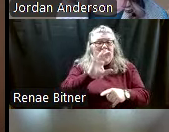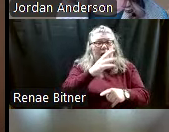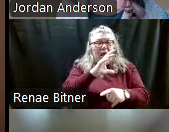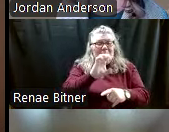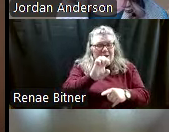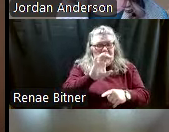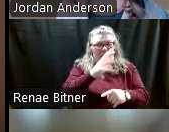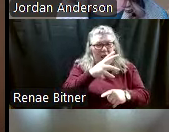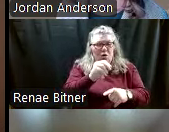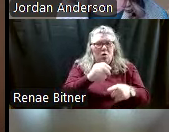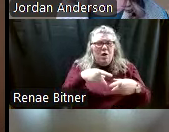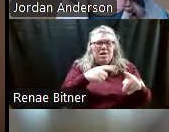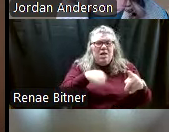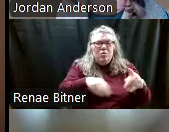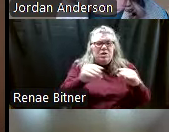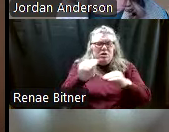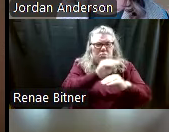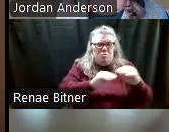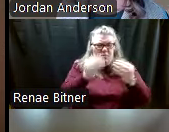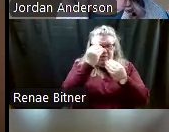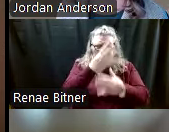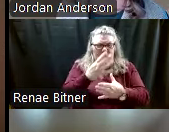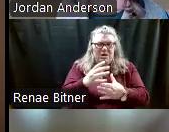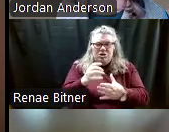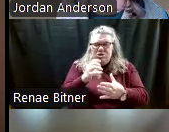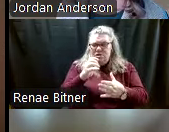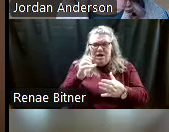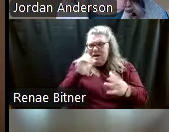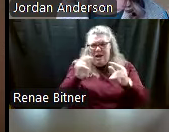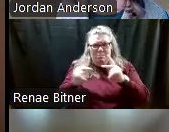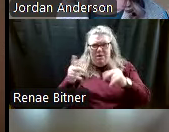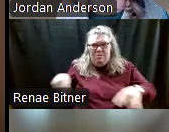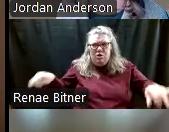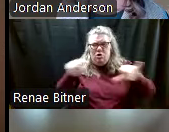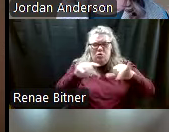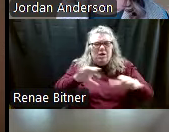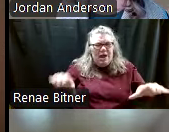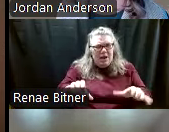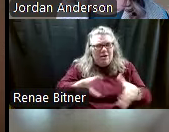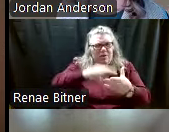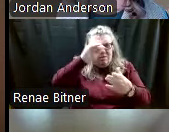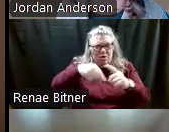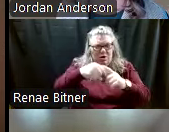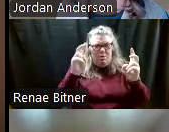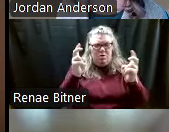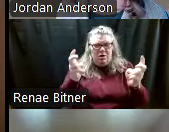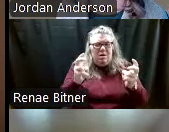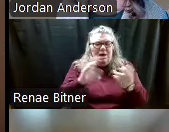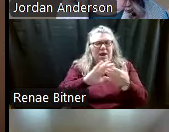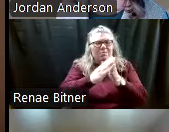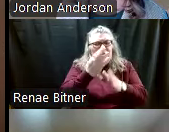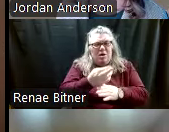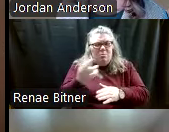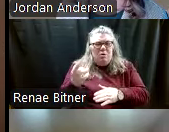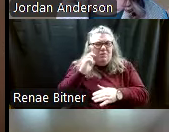allow us to move information, not people. It allows you, the participant, to actively learn about a topic and ultimately become a resource for